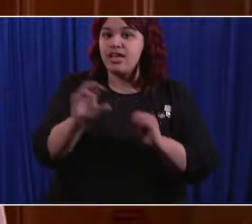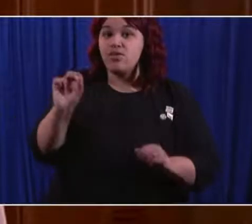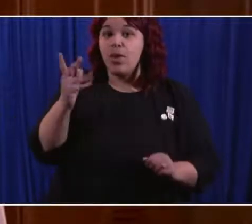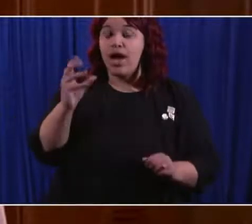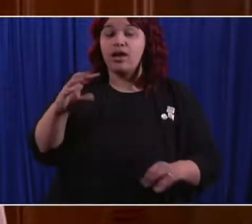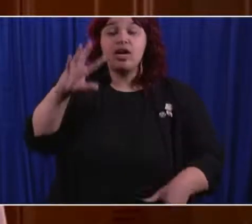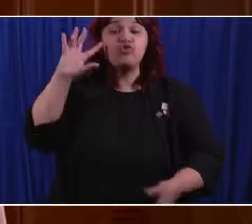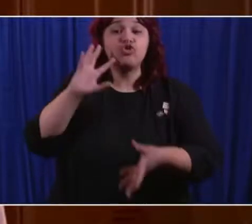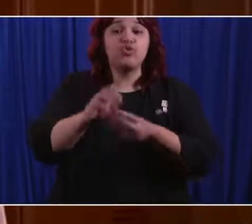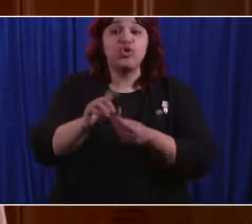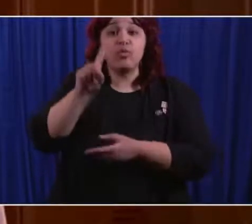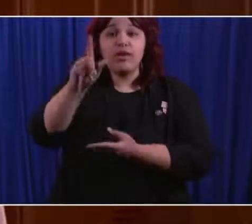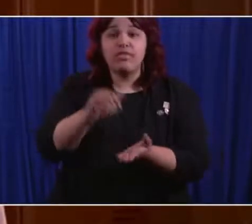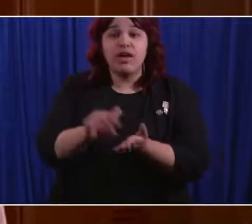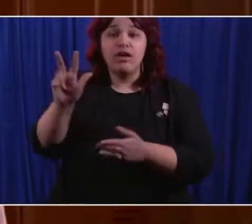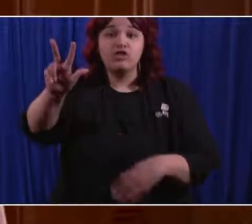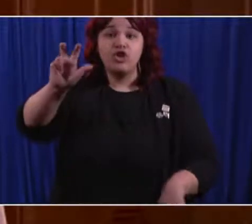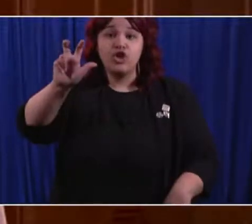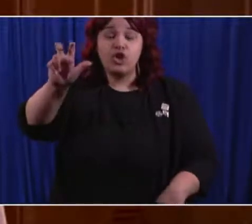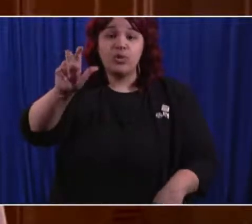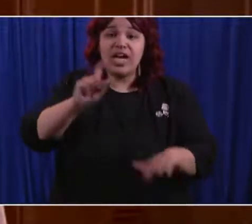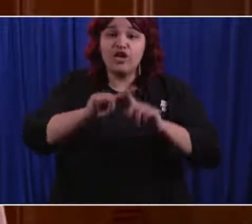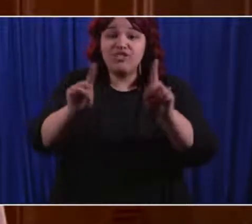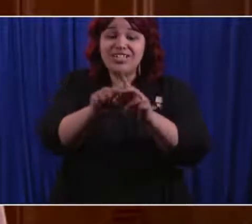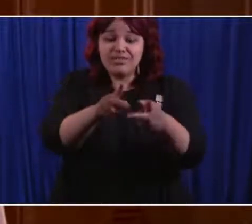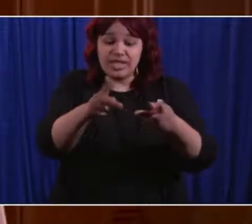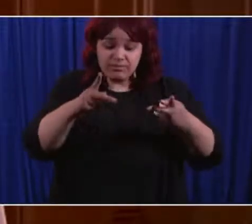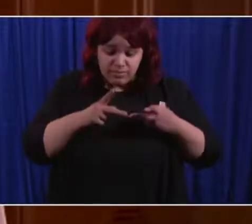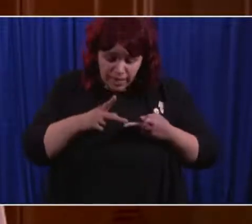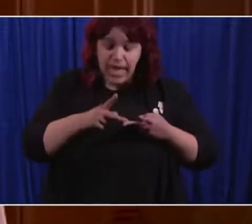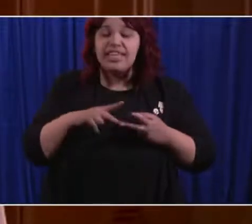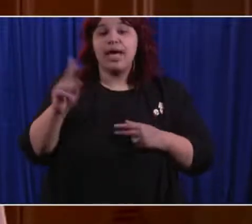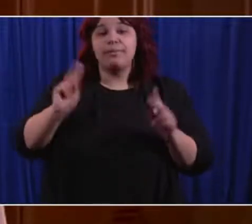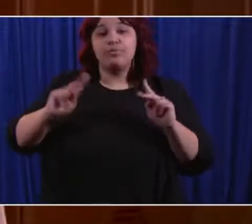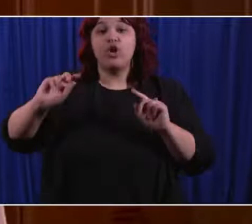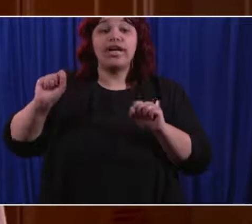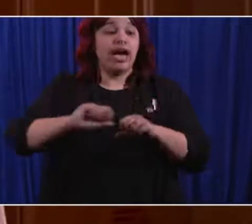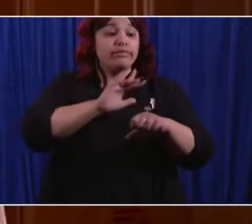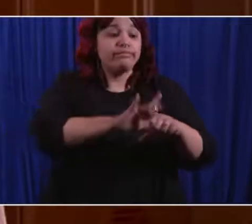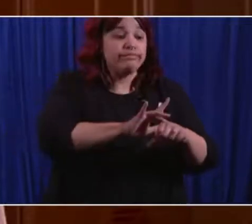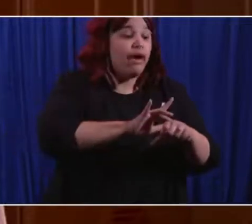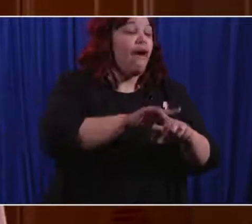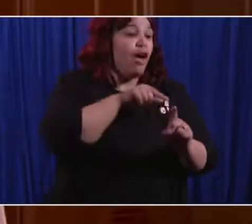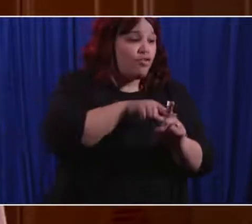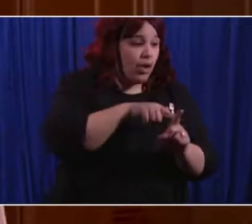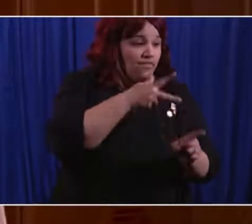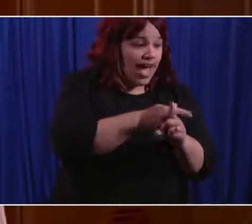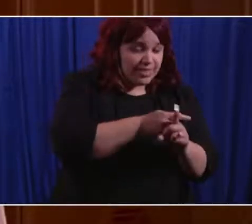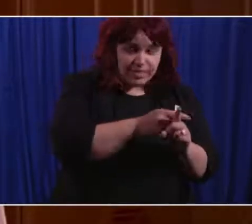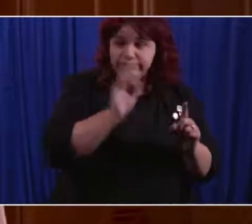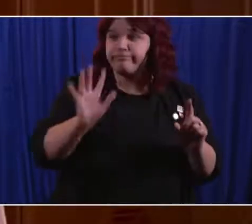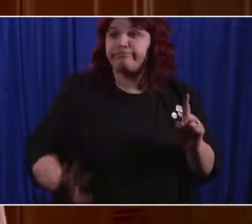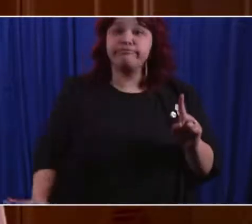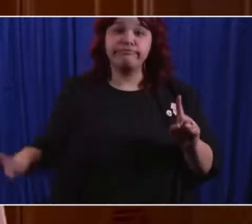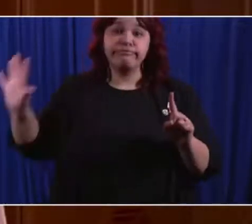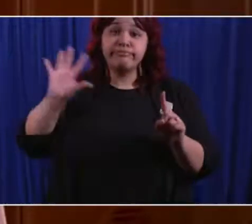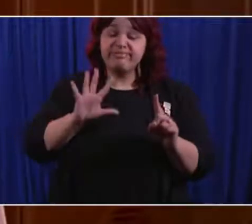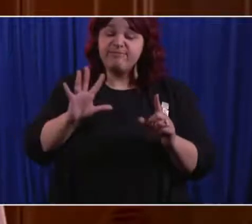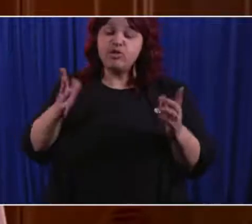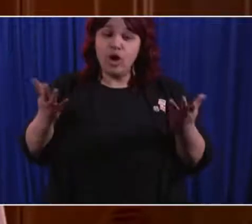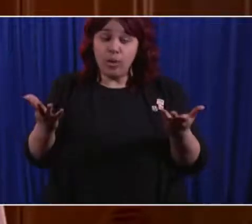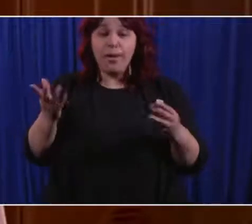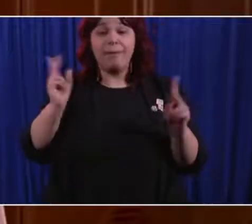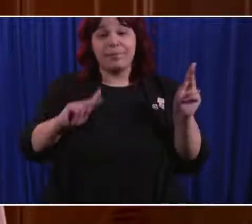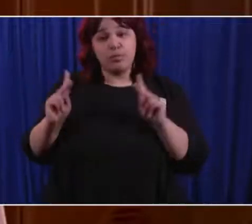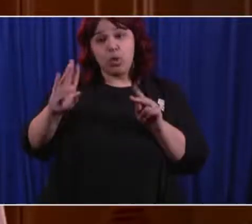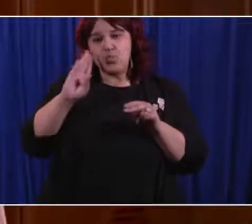that the uptake in each one of those is not consistent. That's just the way it is. And so people, look around and they find